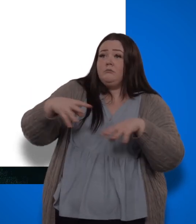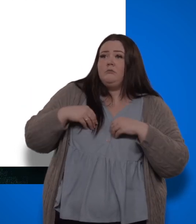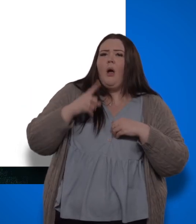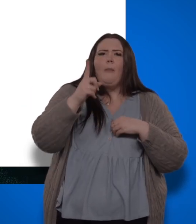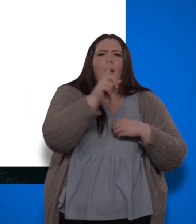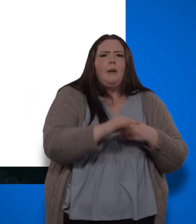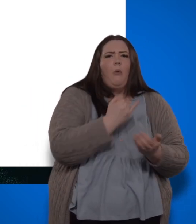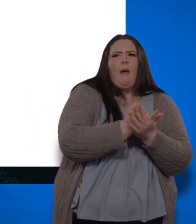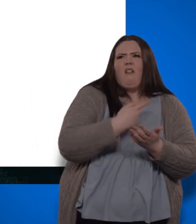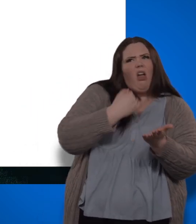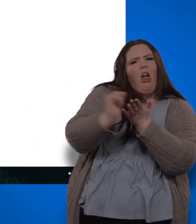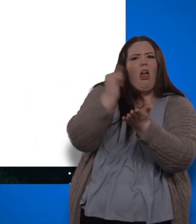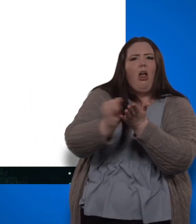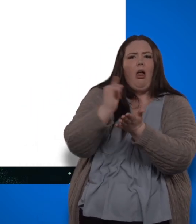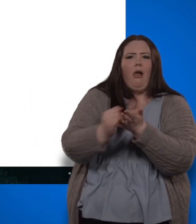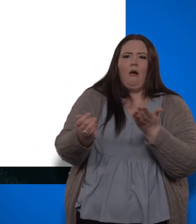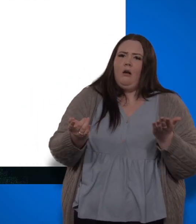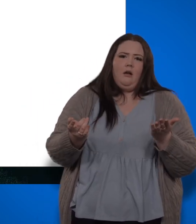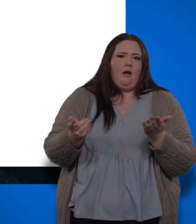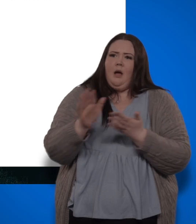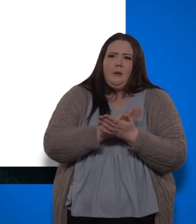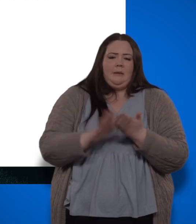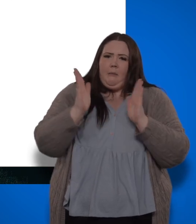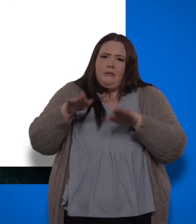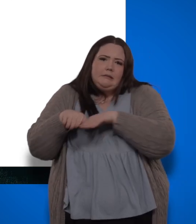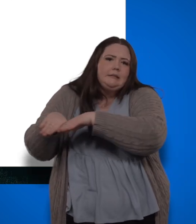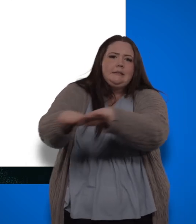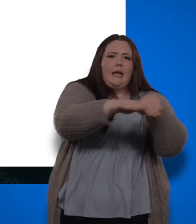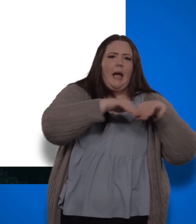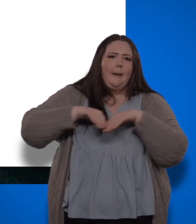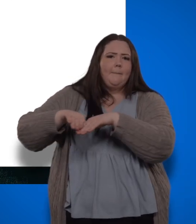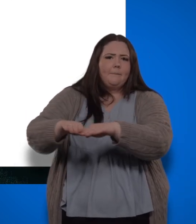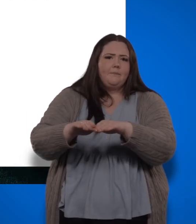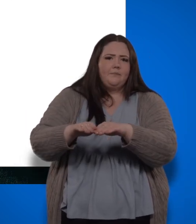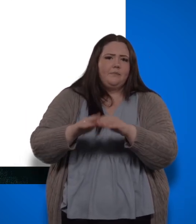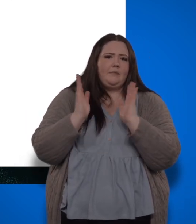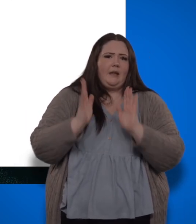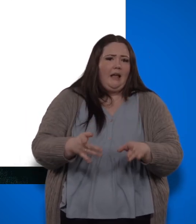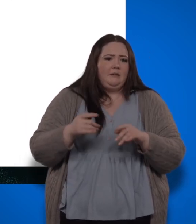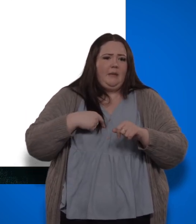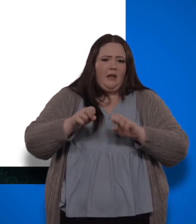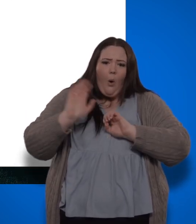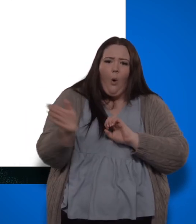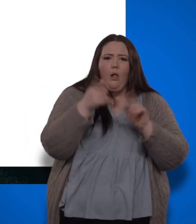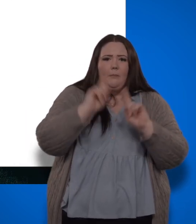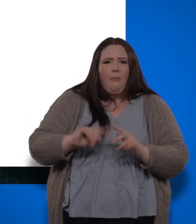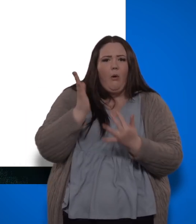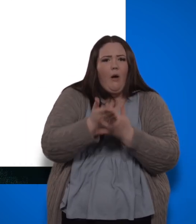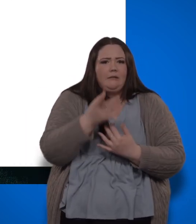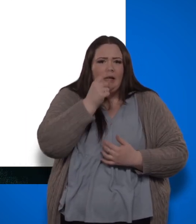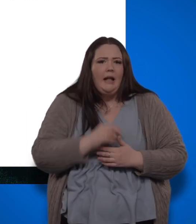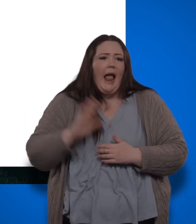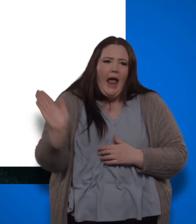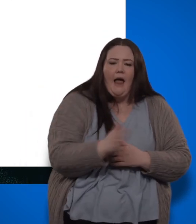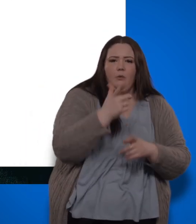make enhancement compulsory. It's going to have to be like the fluoride in the water. Everybody in the community is going to be morally enhanced, whether we